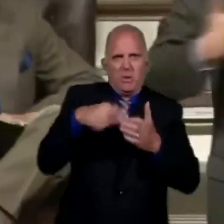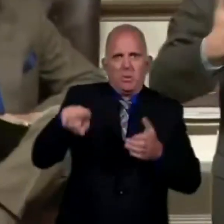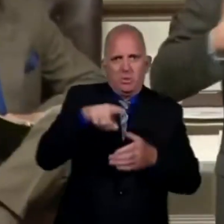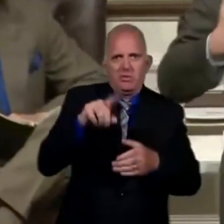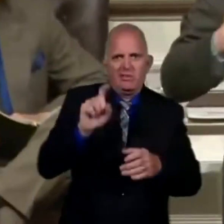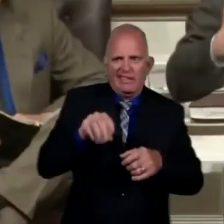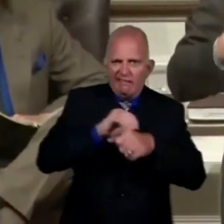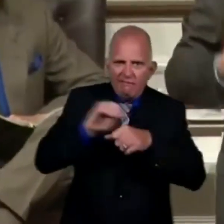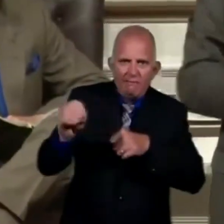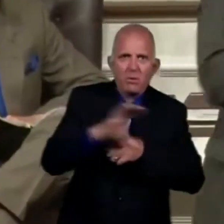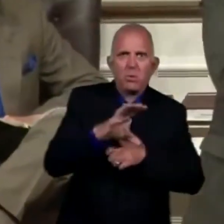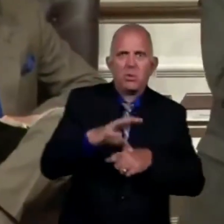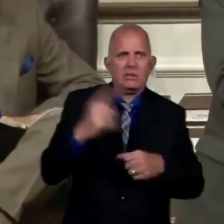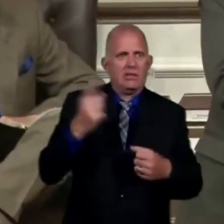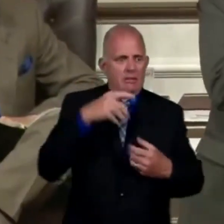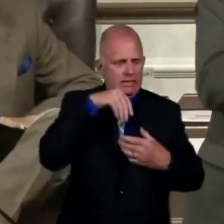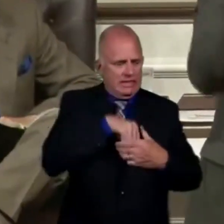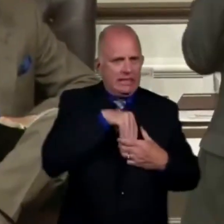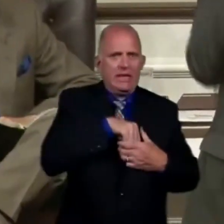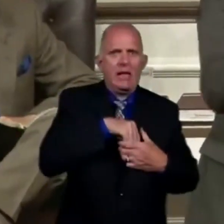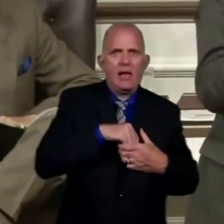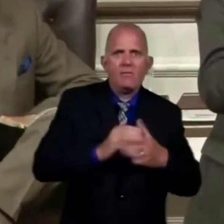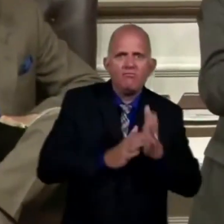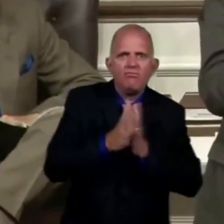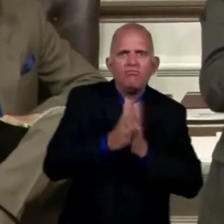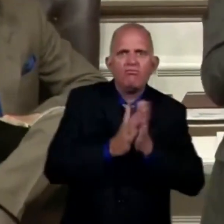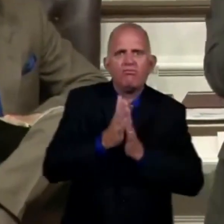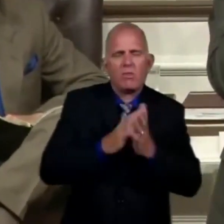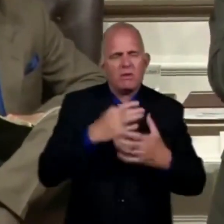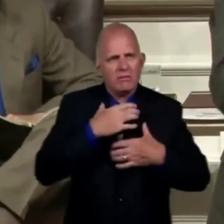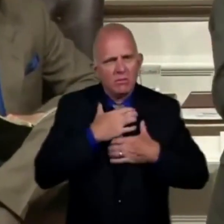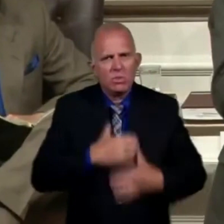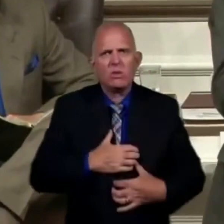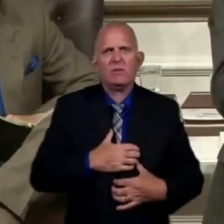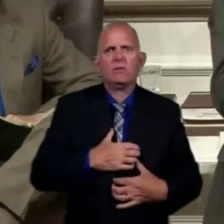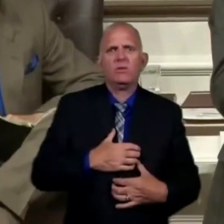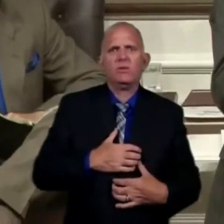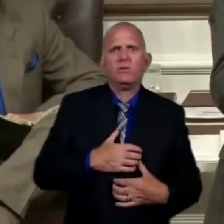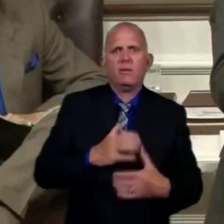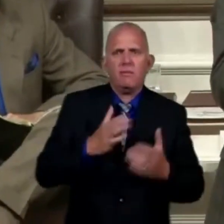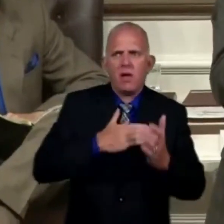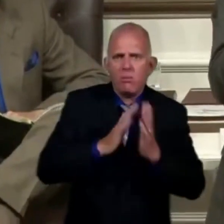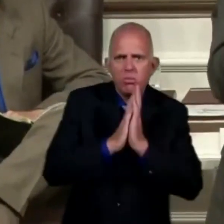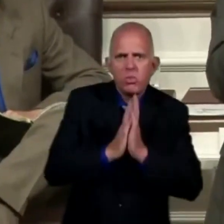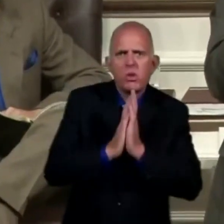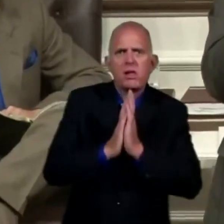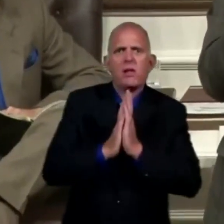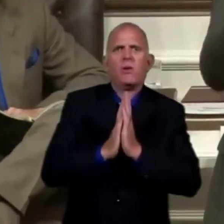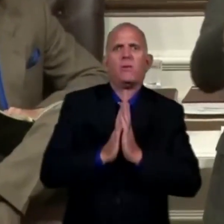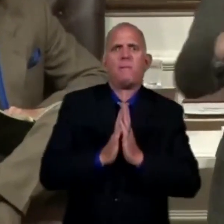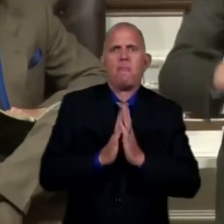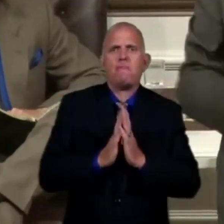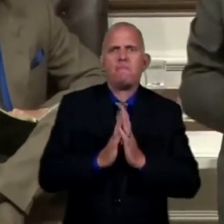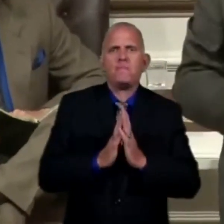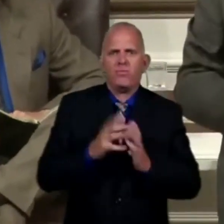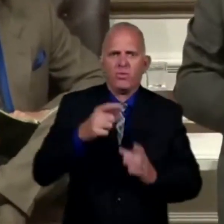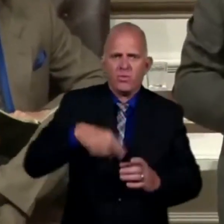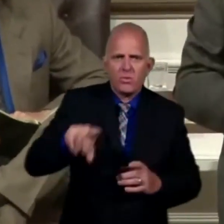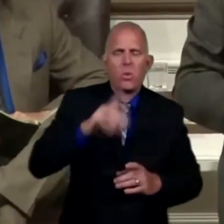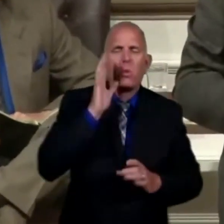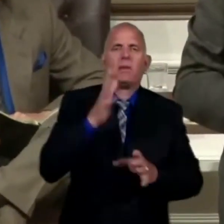ought to be something inside of you, like Apostle Paul says, my desire and my prayer is that they could be